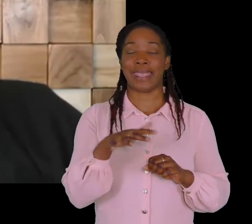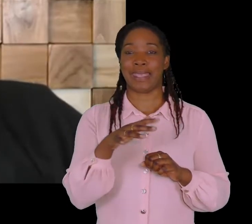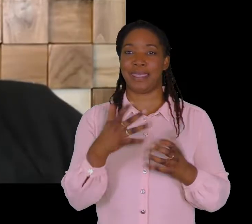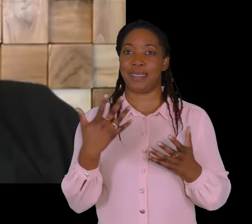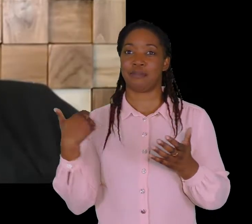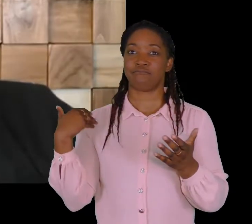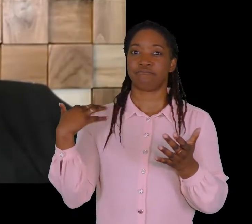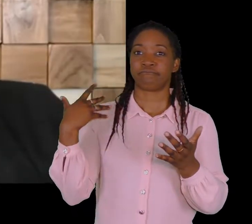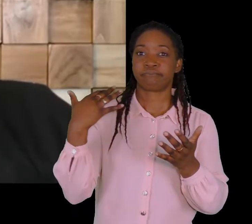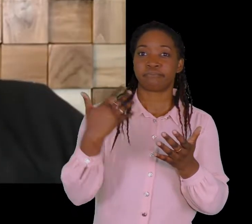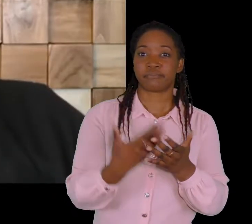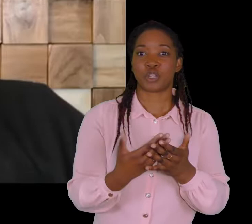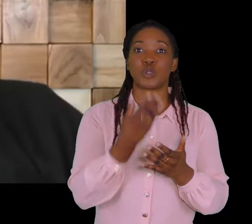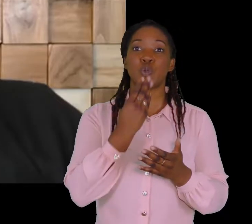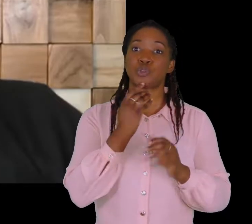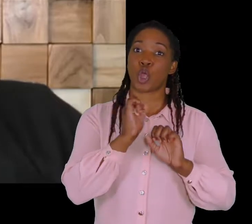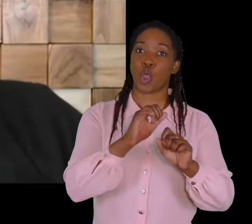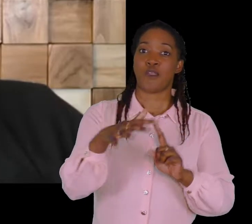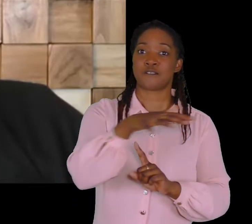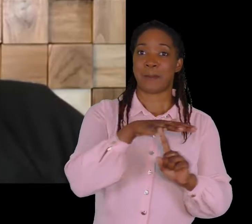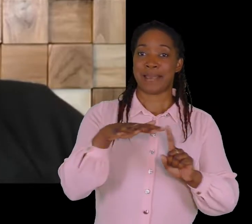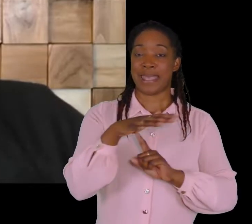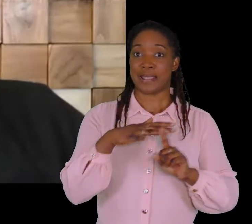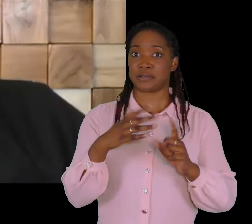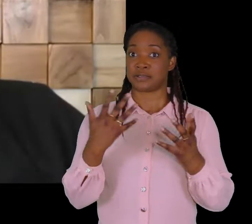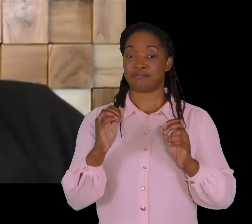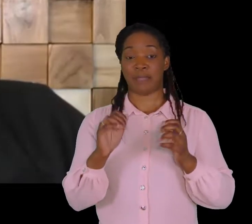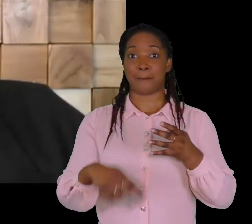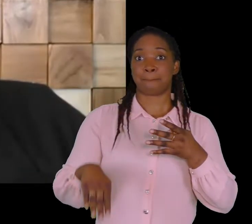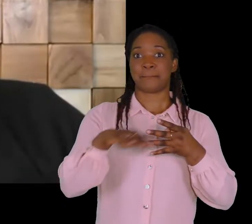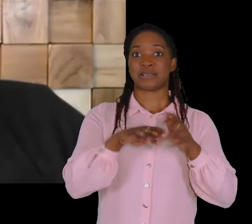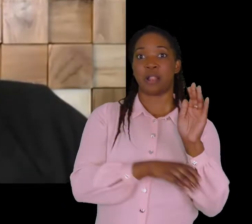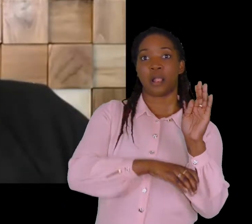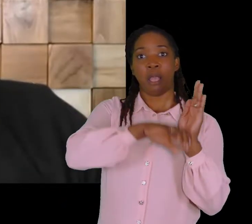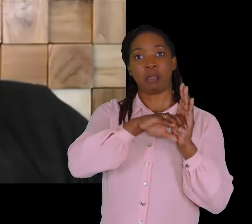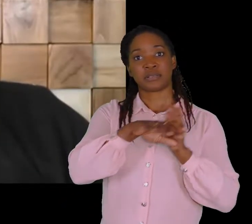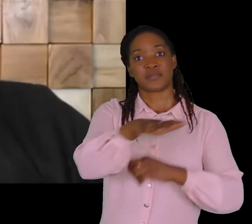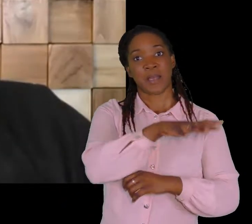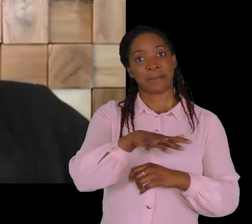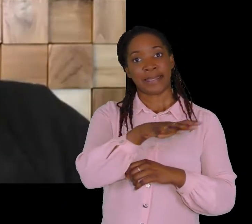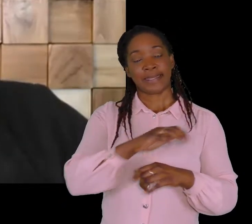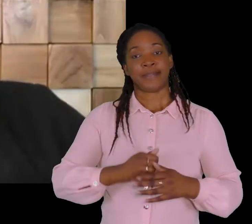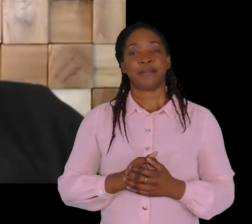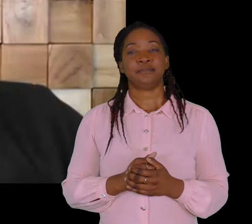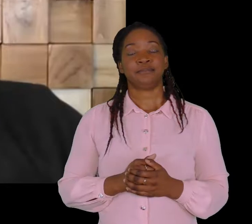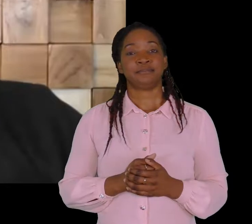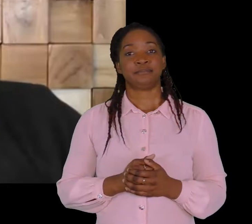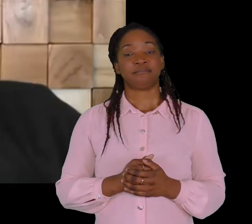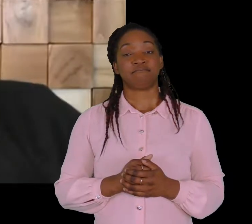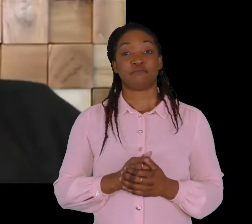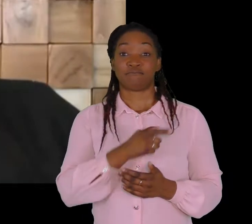a photographic record of Black middle-class Canadian family from the 1890s to the present, an incredible